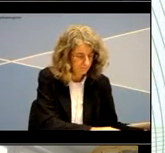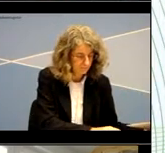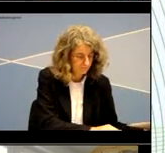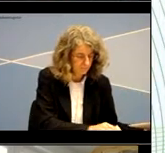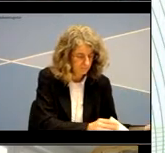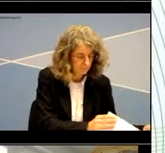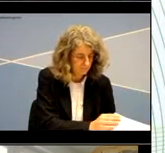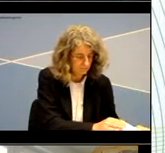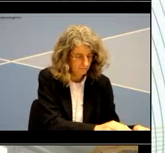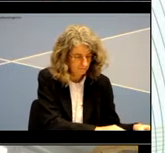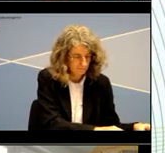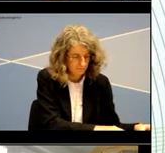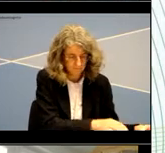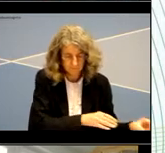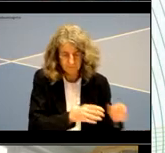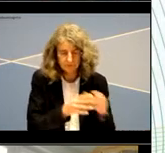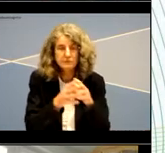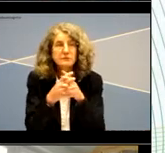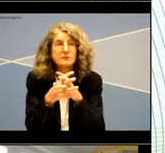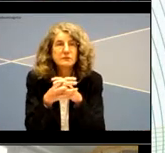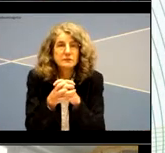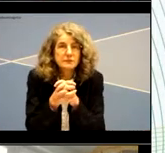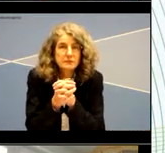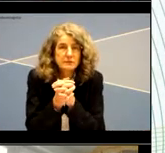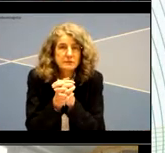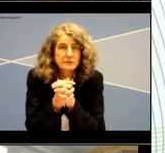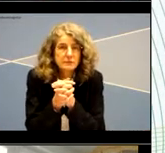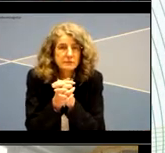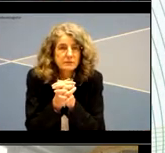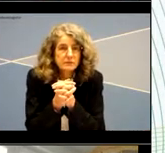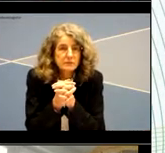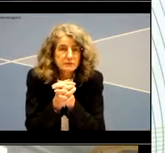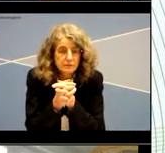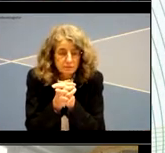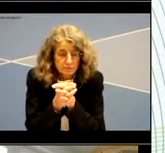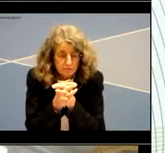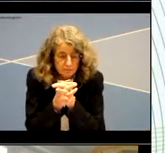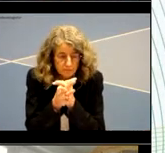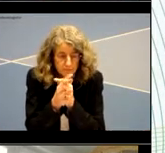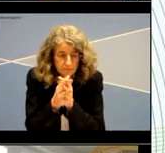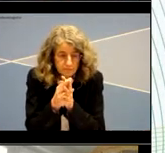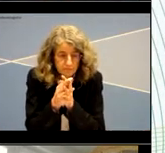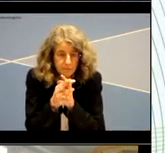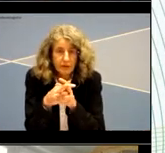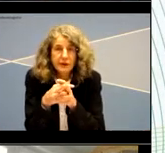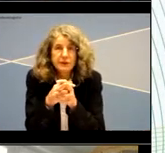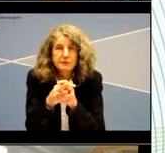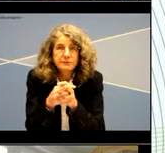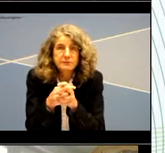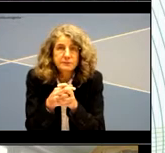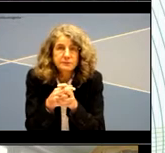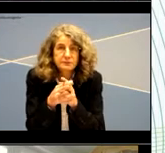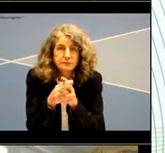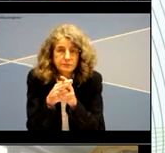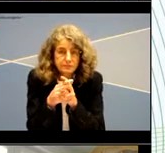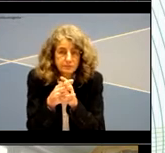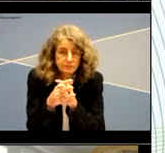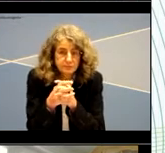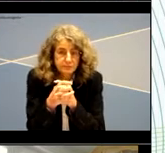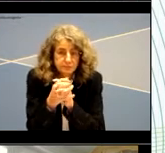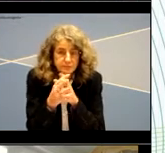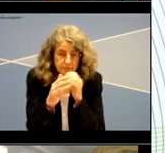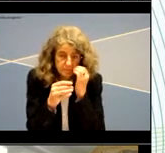fuel, electricity and heat, and energy companies that had a dispute which arose from contract between them. But in